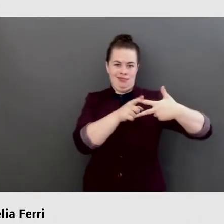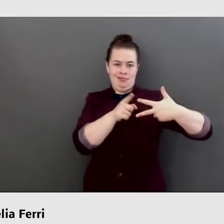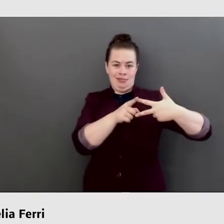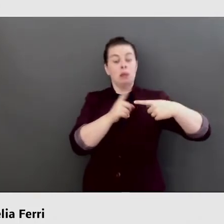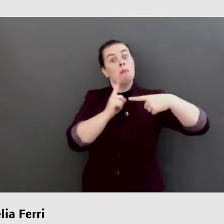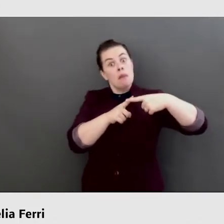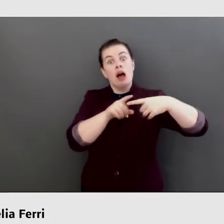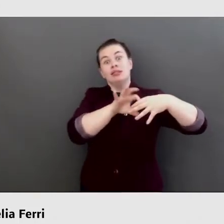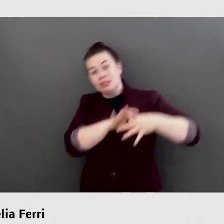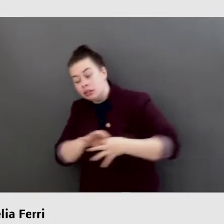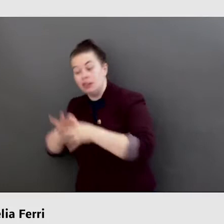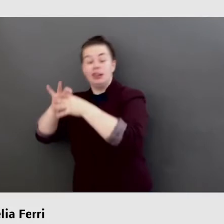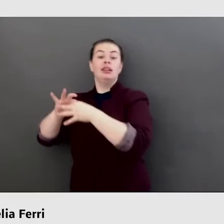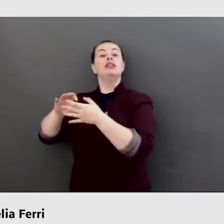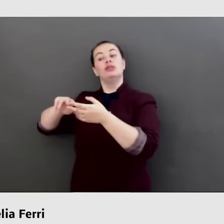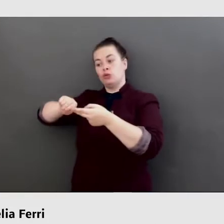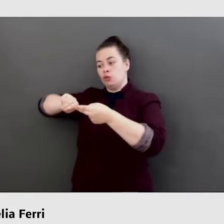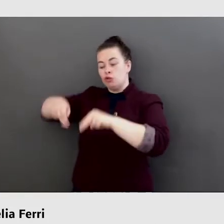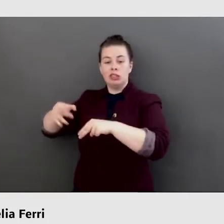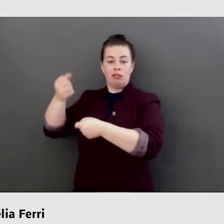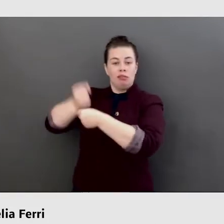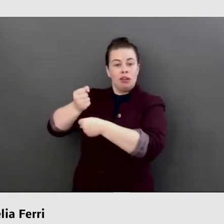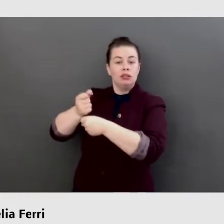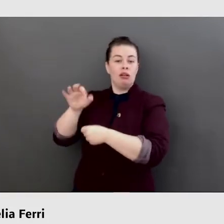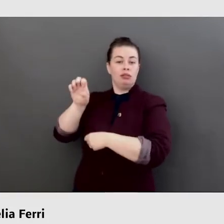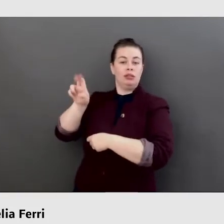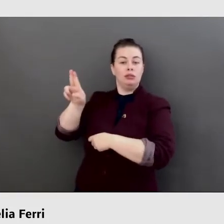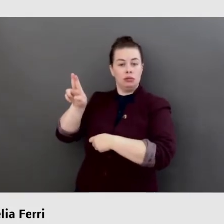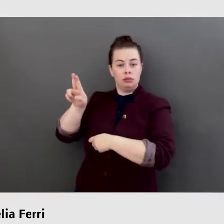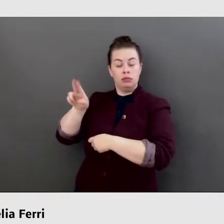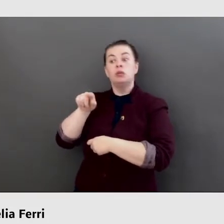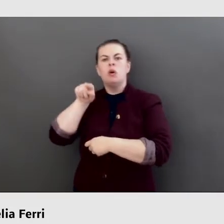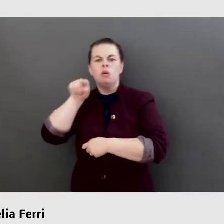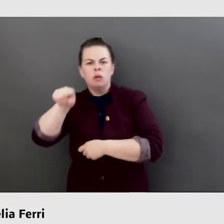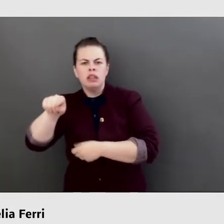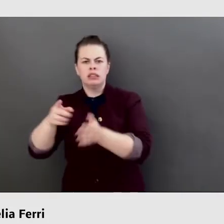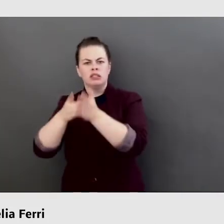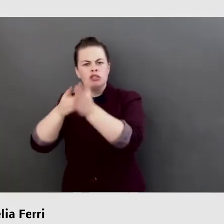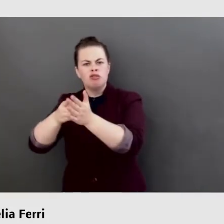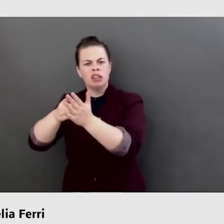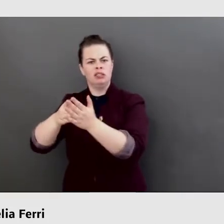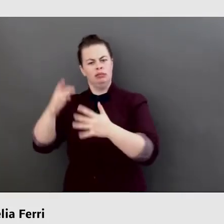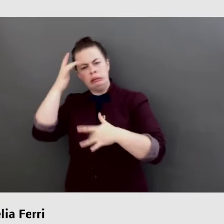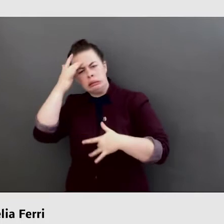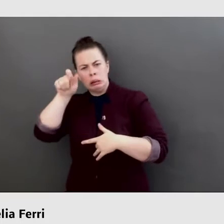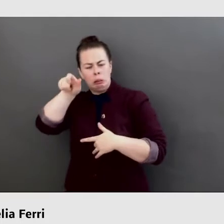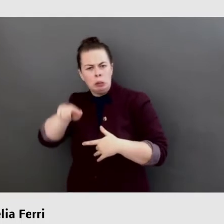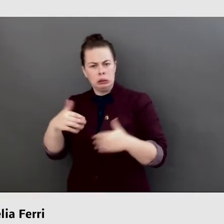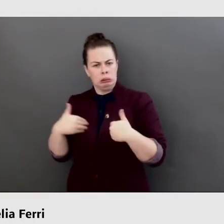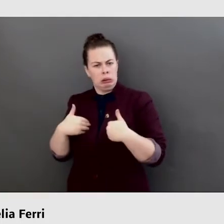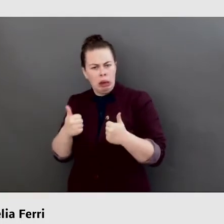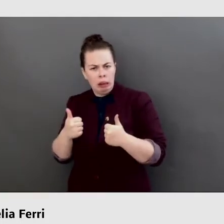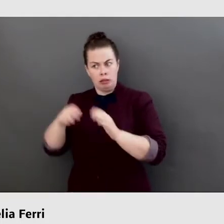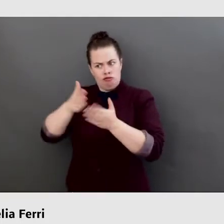on Article 114 of the Treaty on the Functioning of the European Union. This directive sets out the